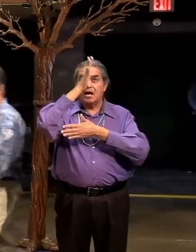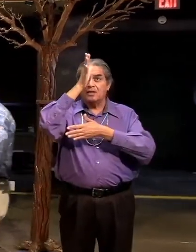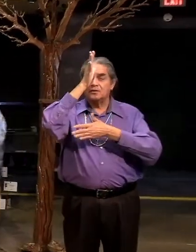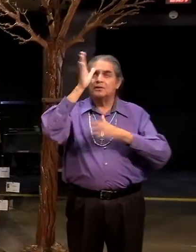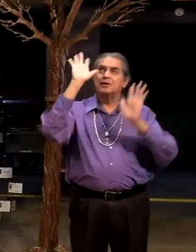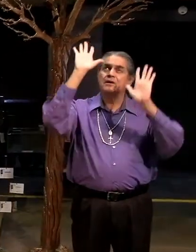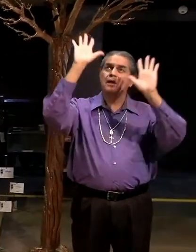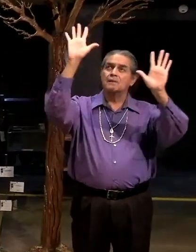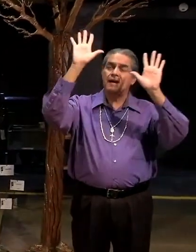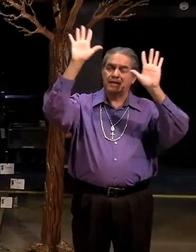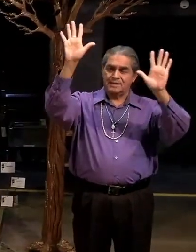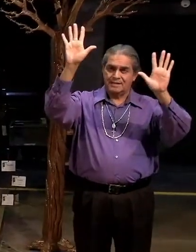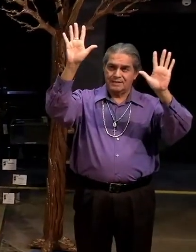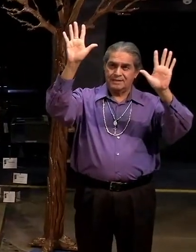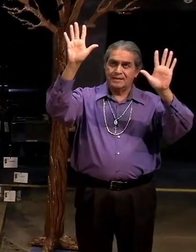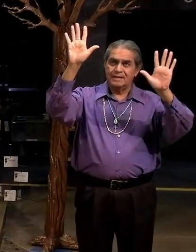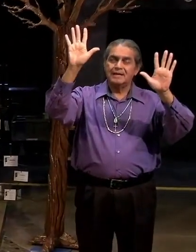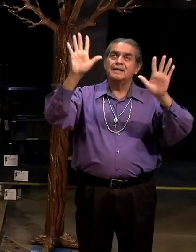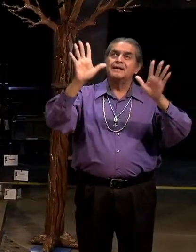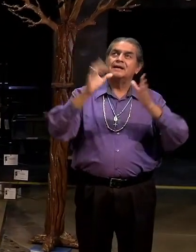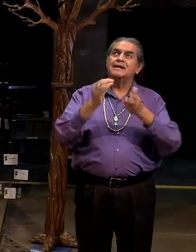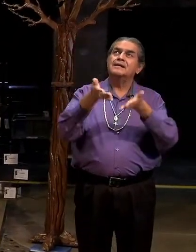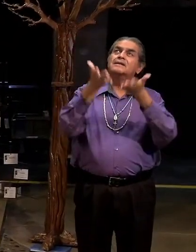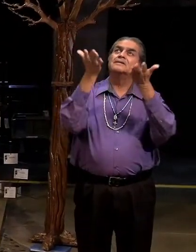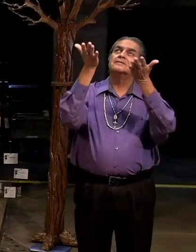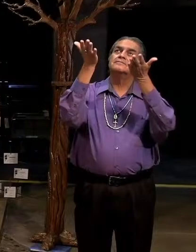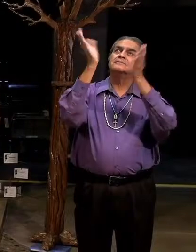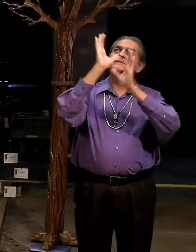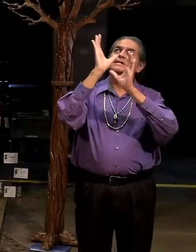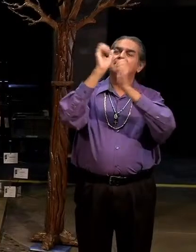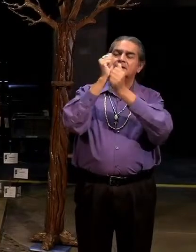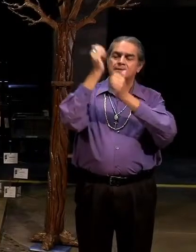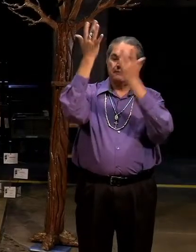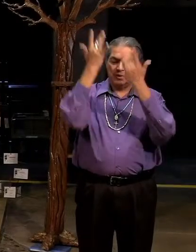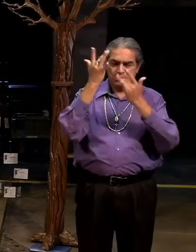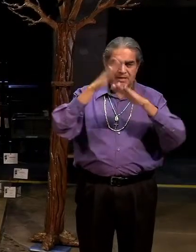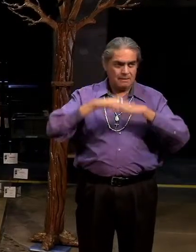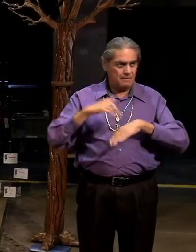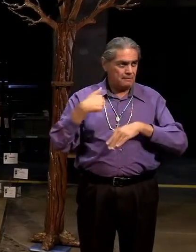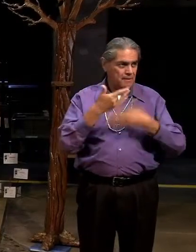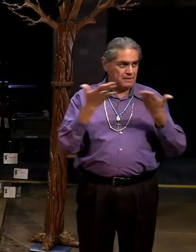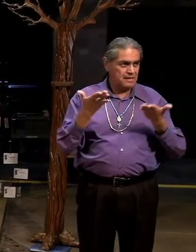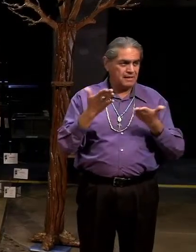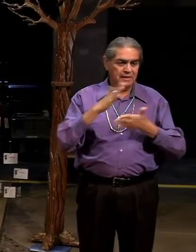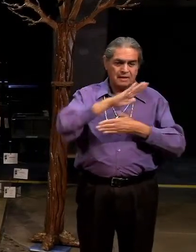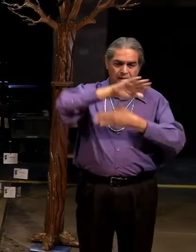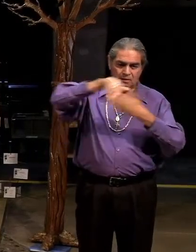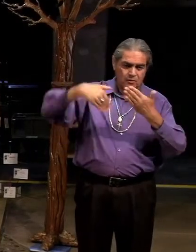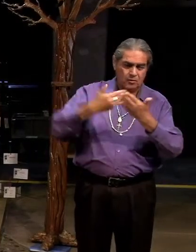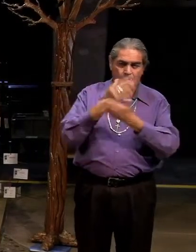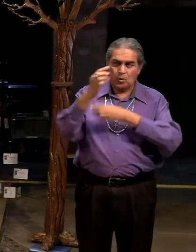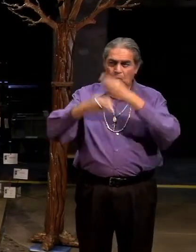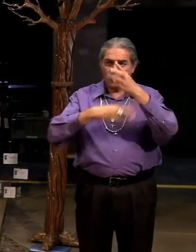Almighty. Let us beseech his mercy upon ourselves and upon the whole world.